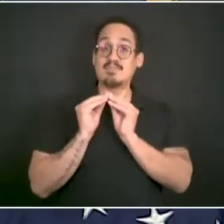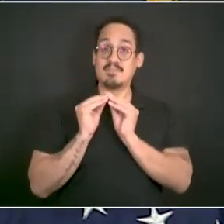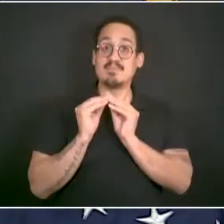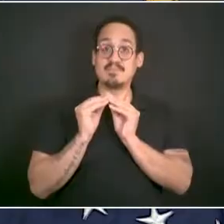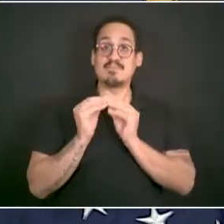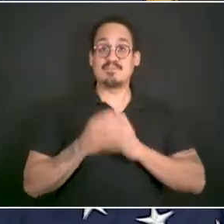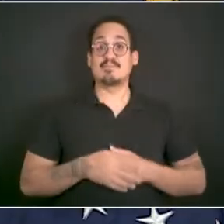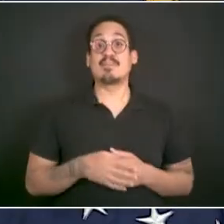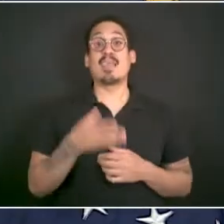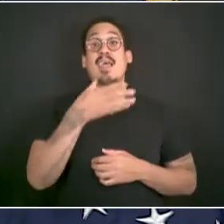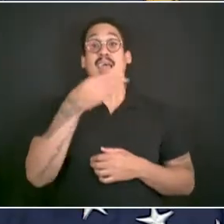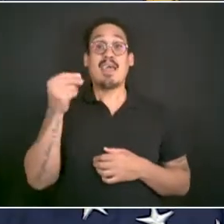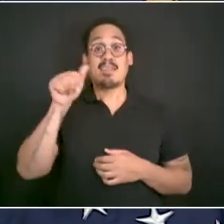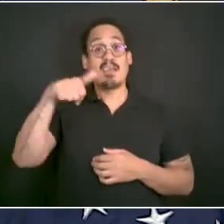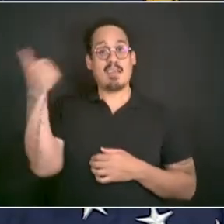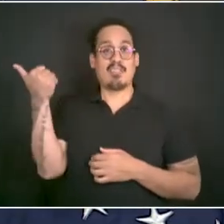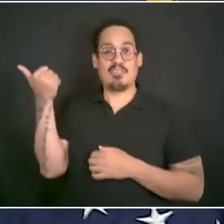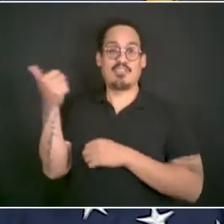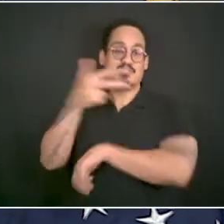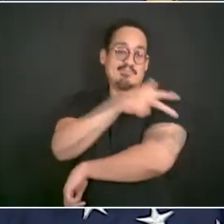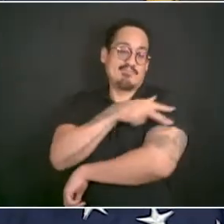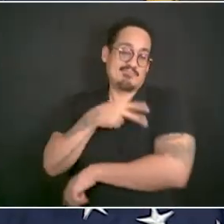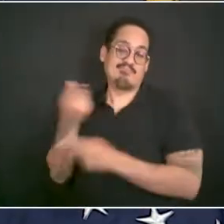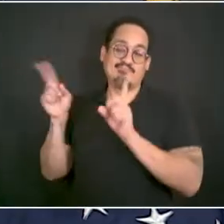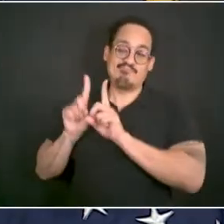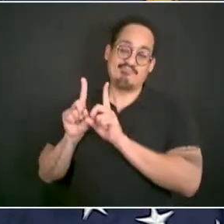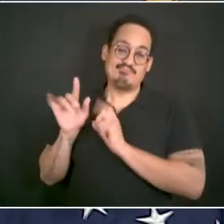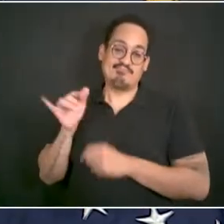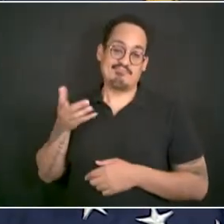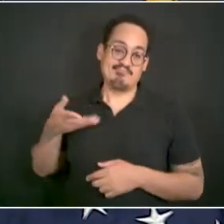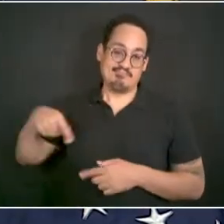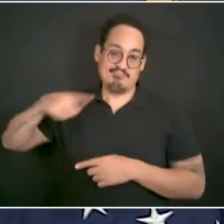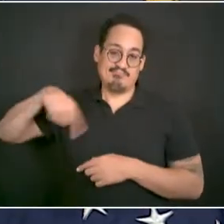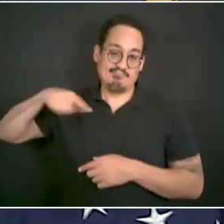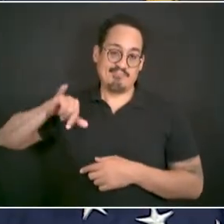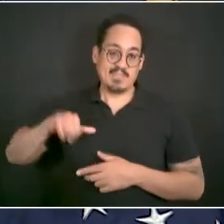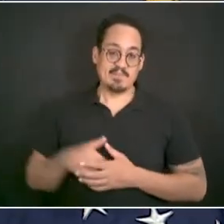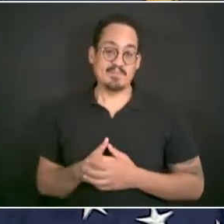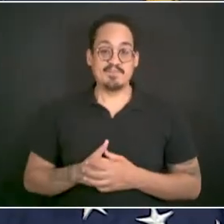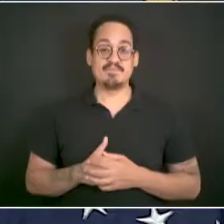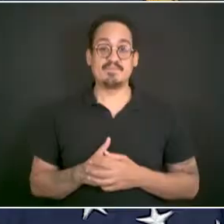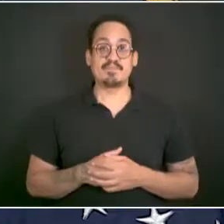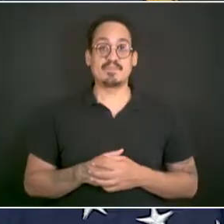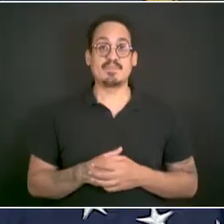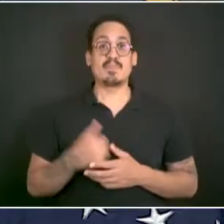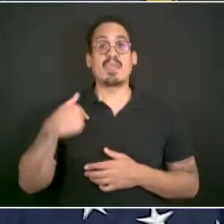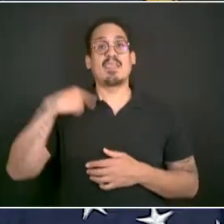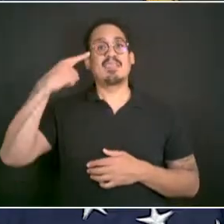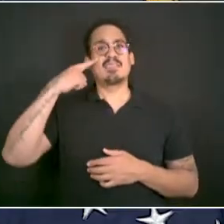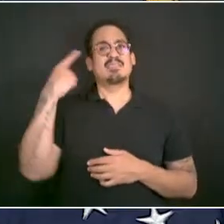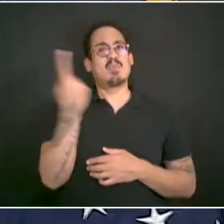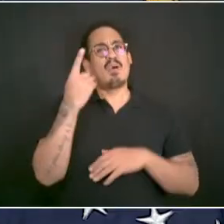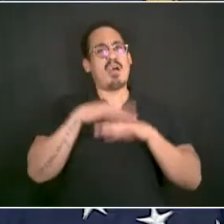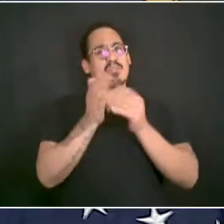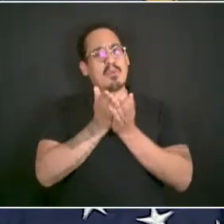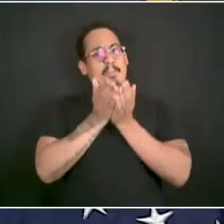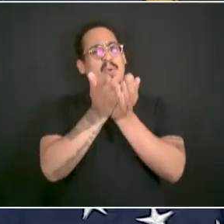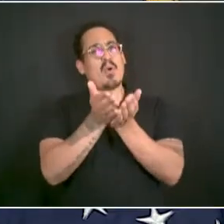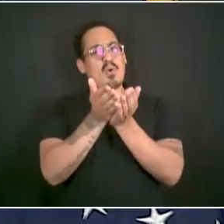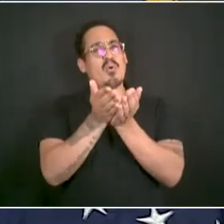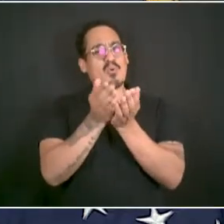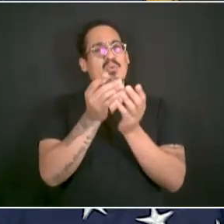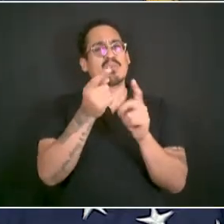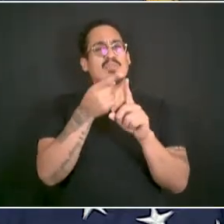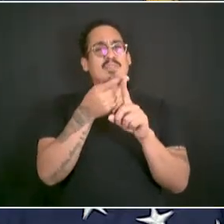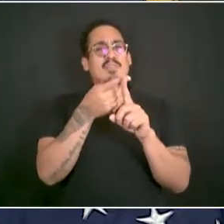as well. So I don't know who, probably somebody was on a boat in Maine somewhere and said, there must be some